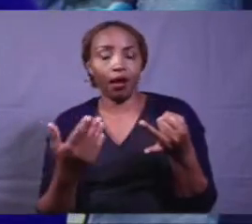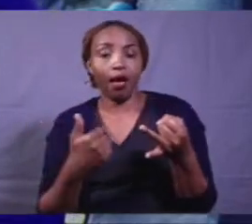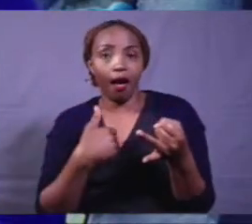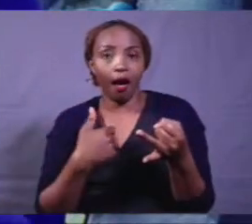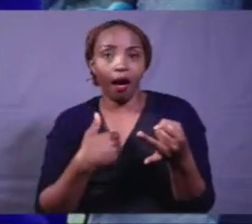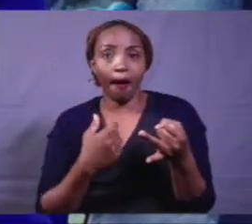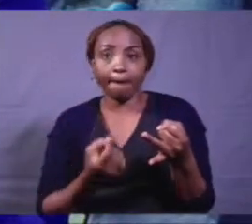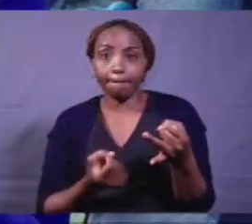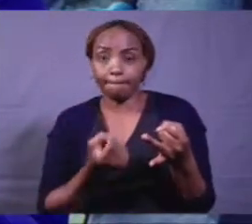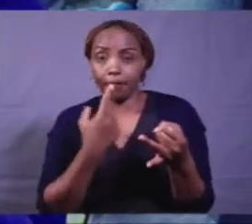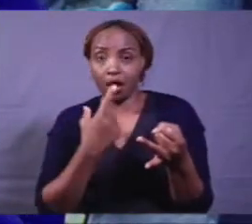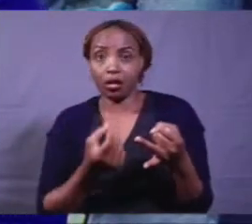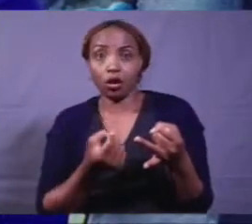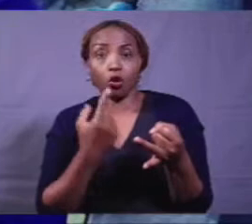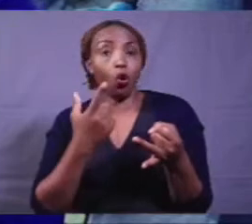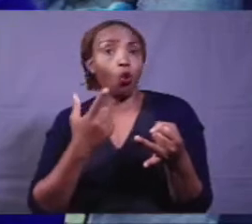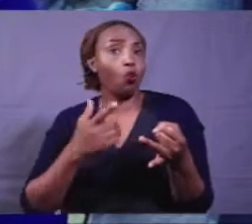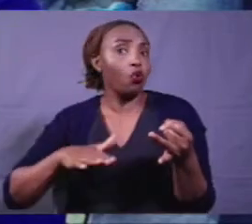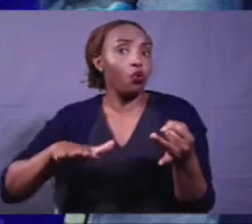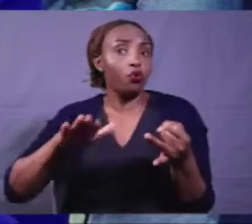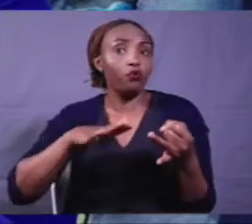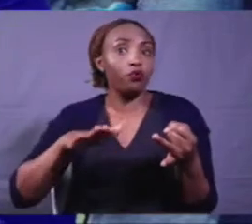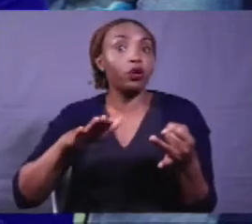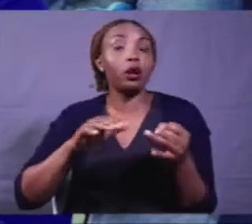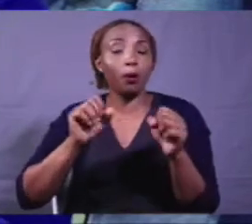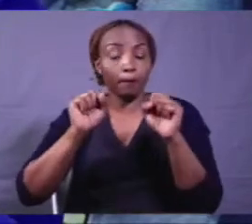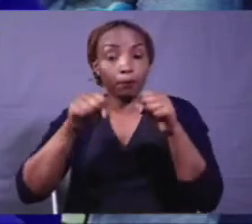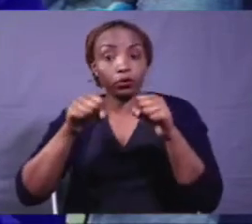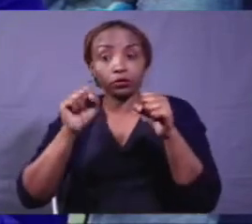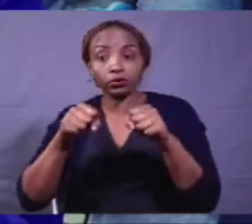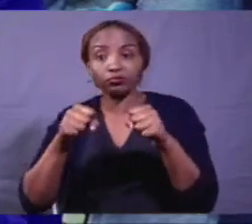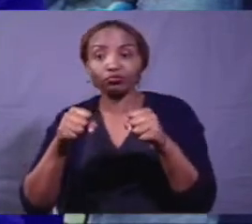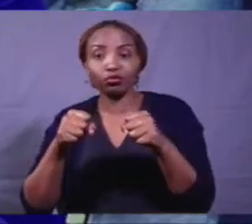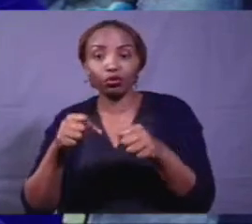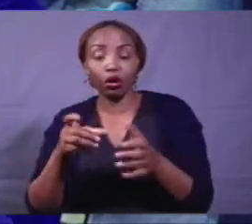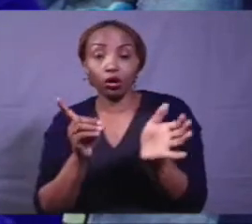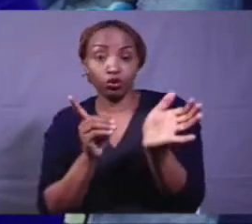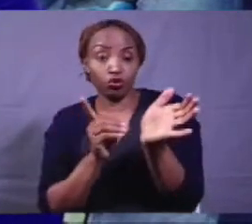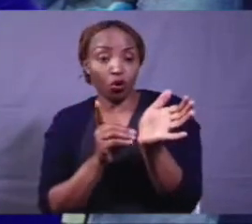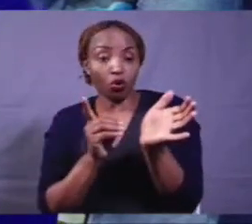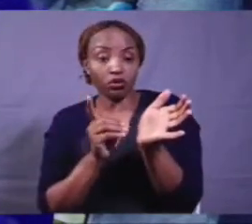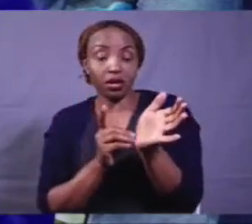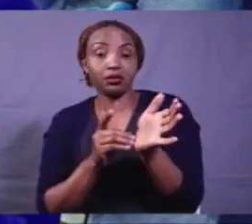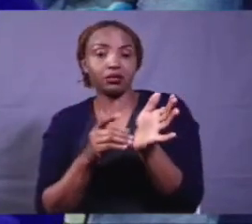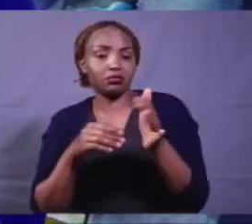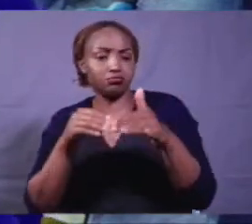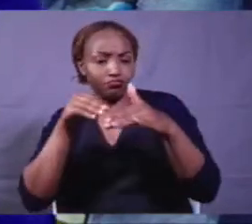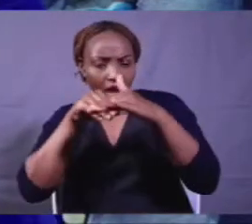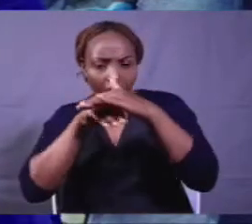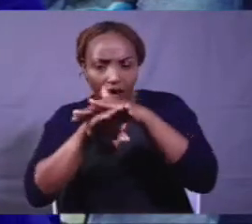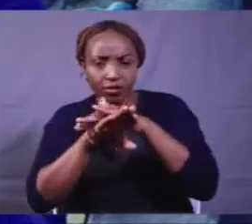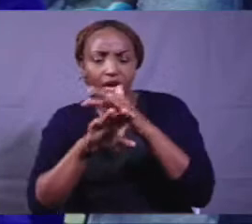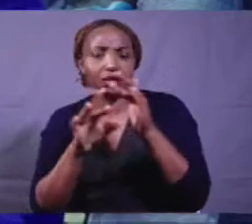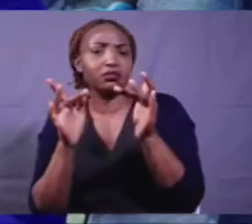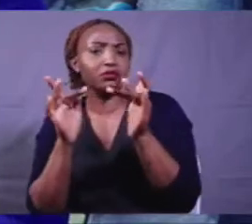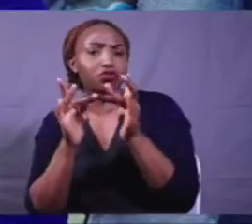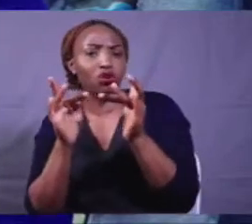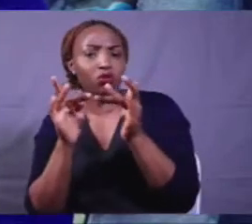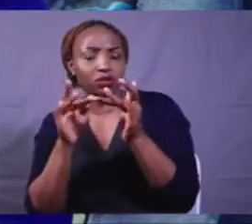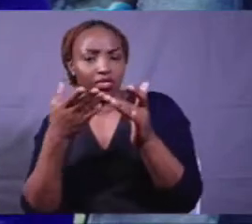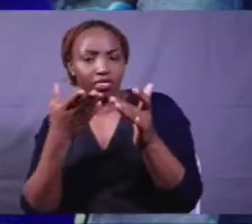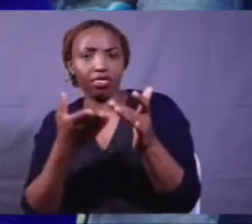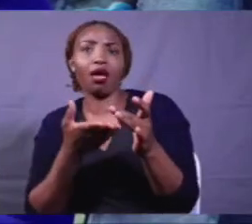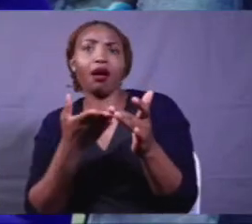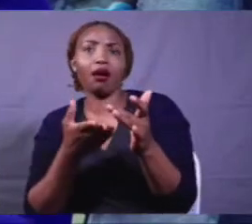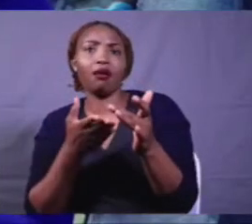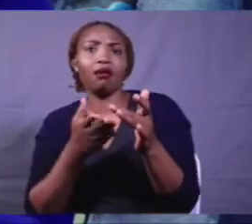people who can access doctors through the internet, people who cannot even be able to travel to wherever, So